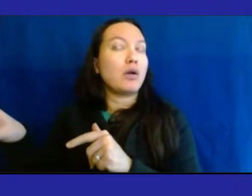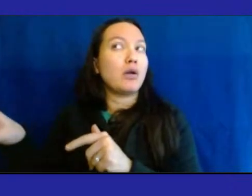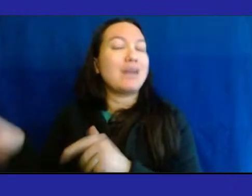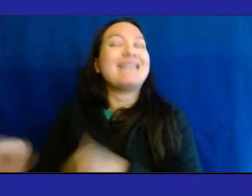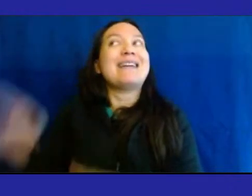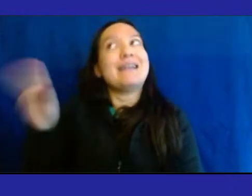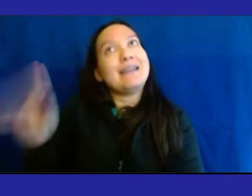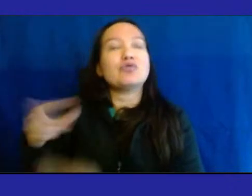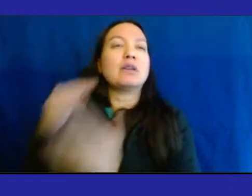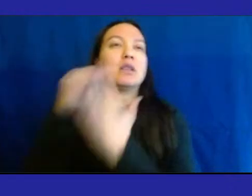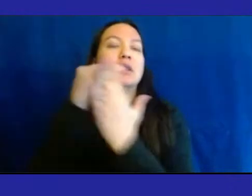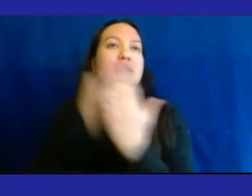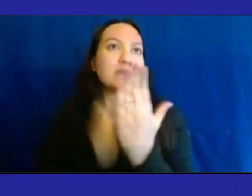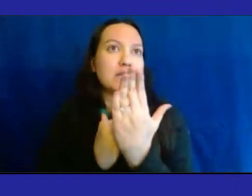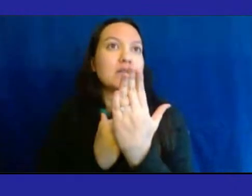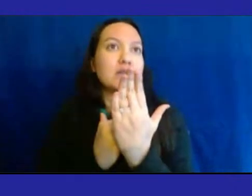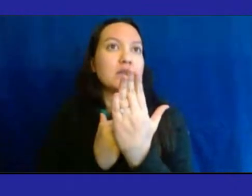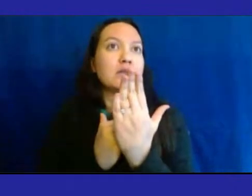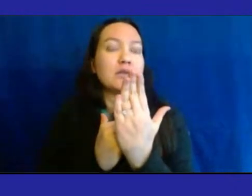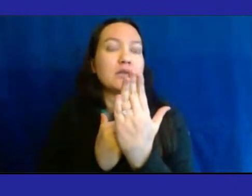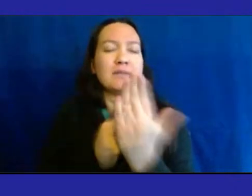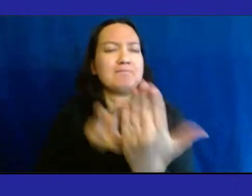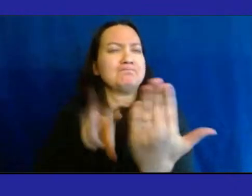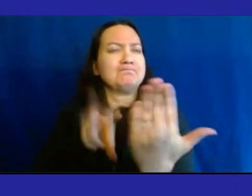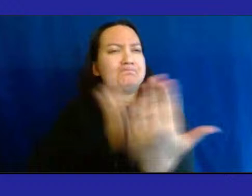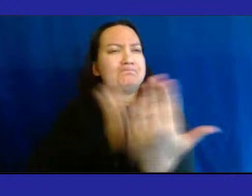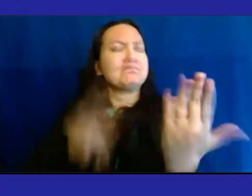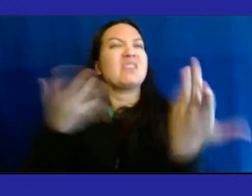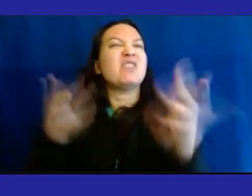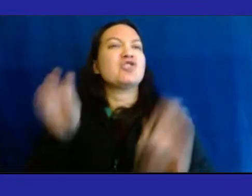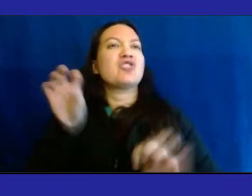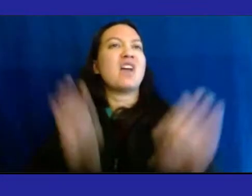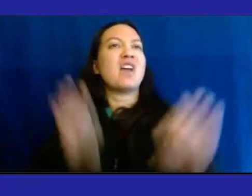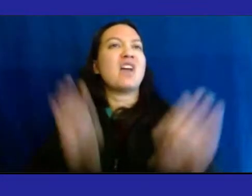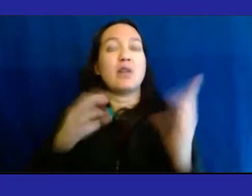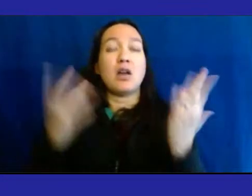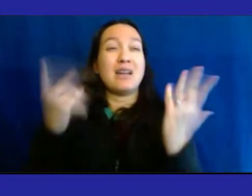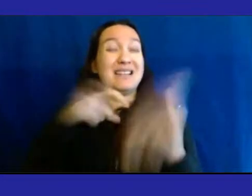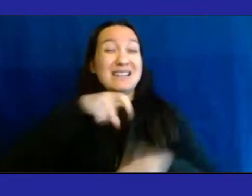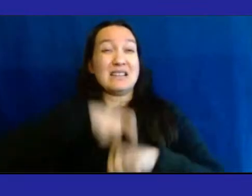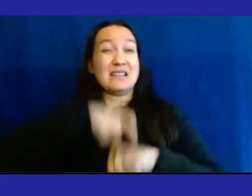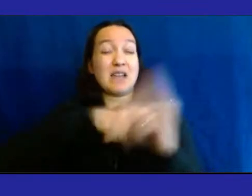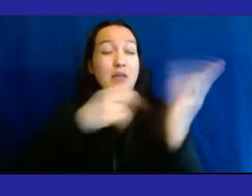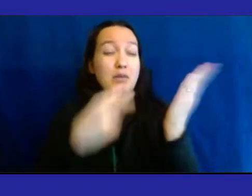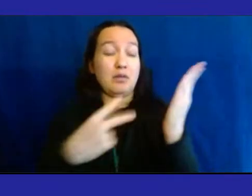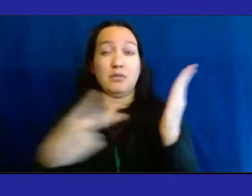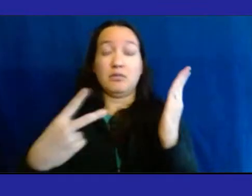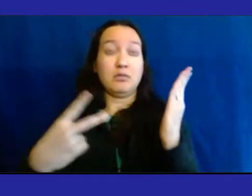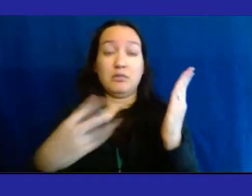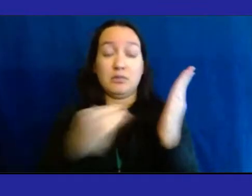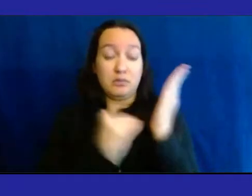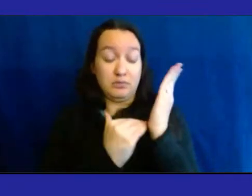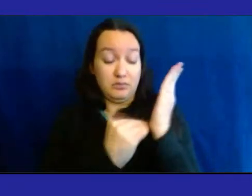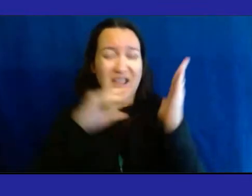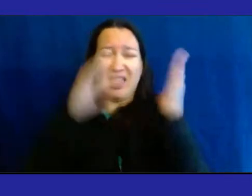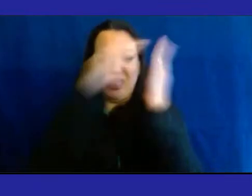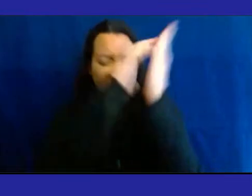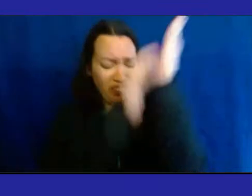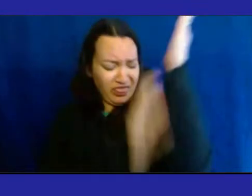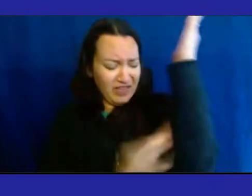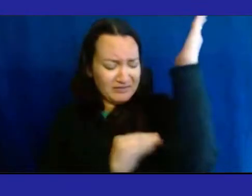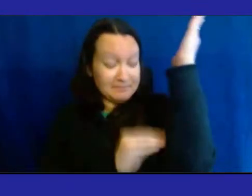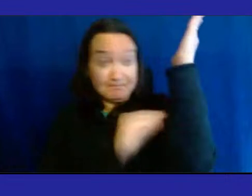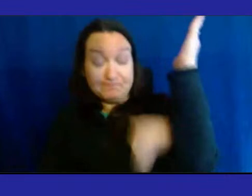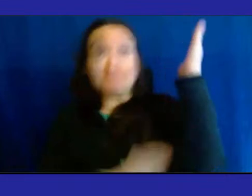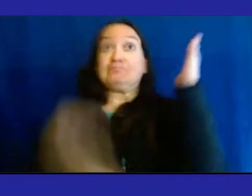on the transplant waiting list has been evaluated, and their wait list time has been cut dramatically. I've heard situations